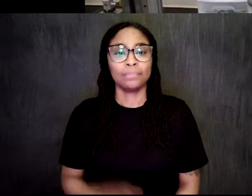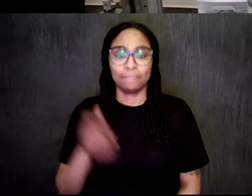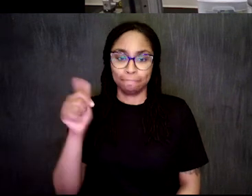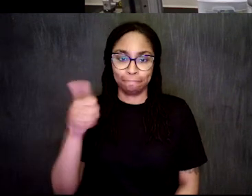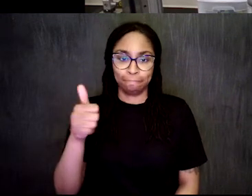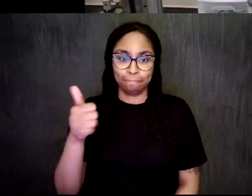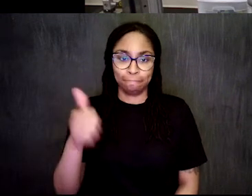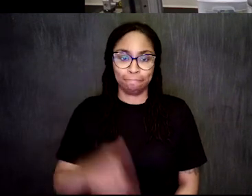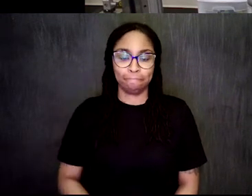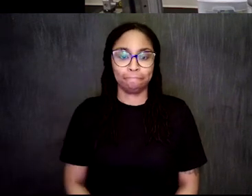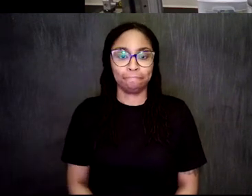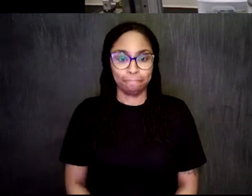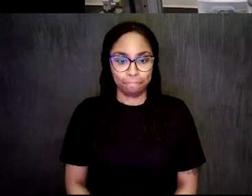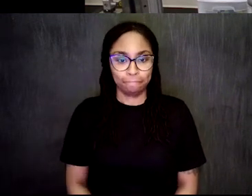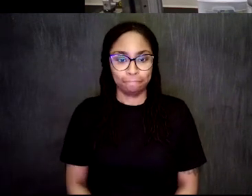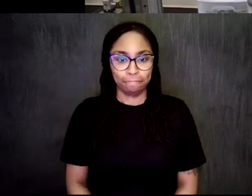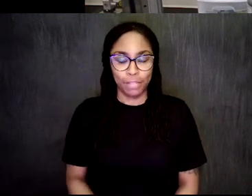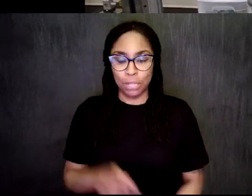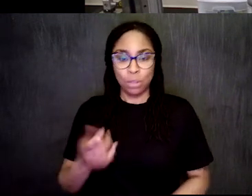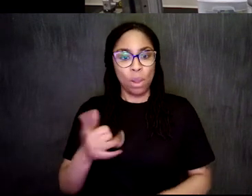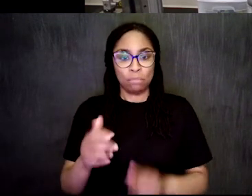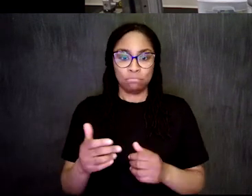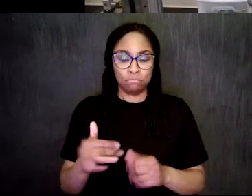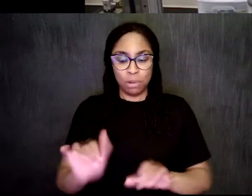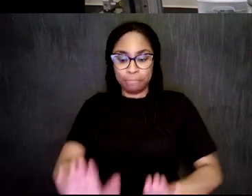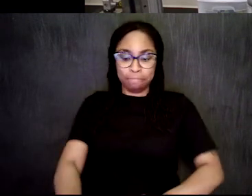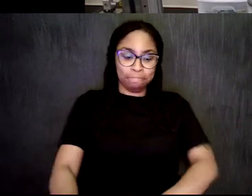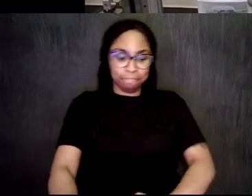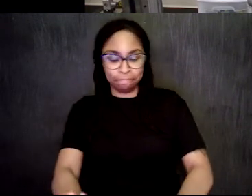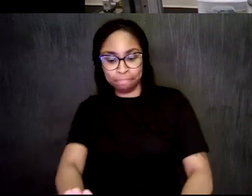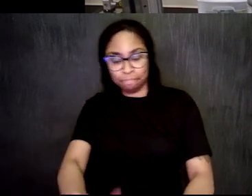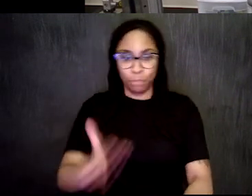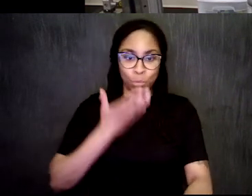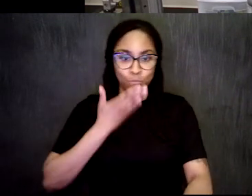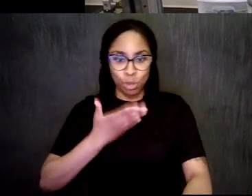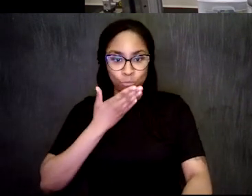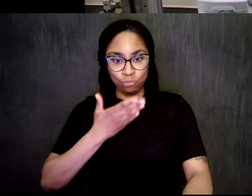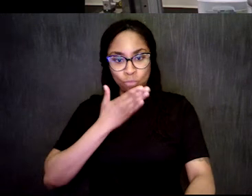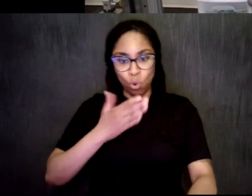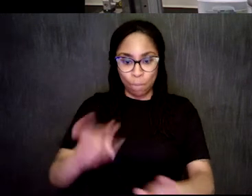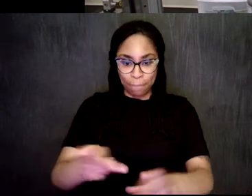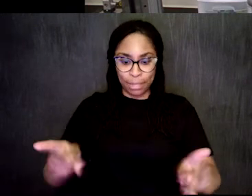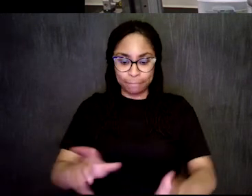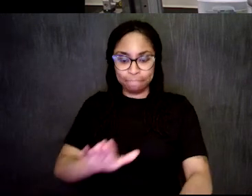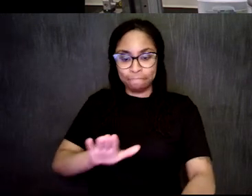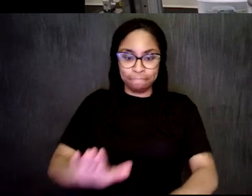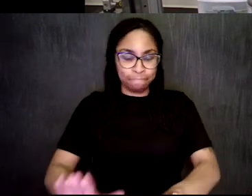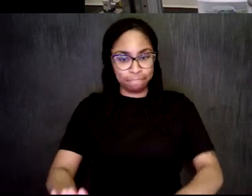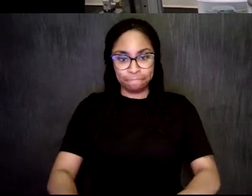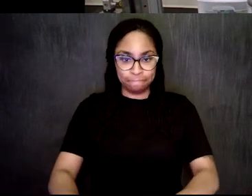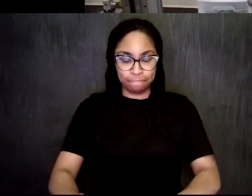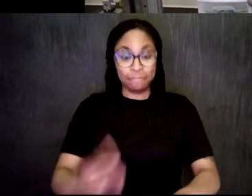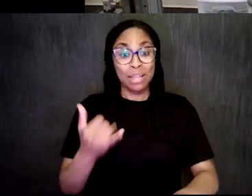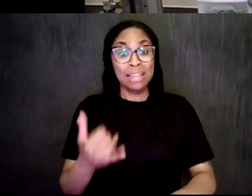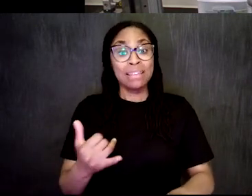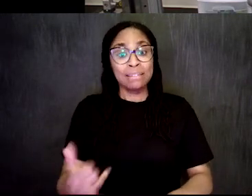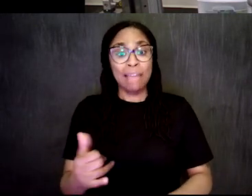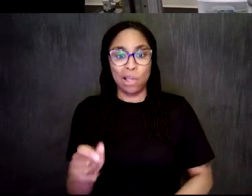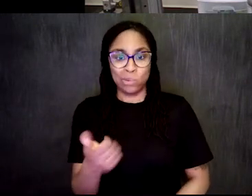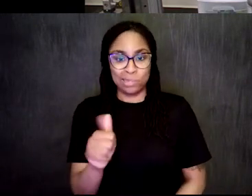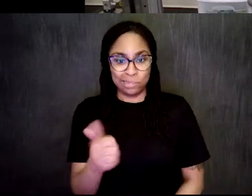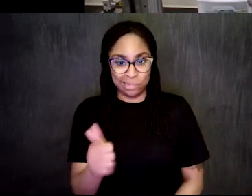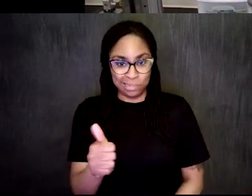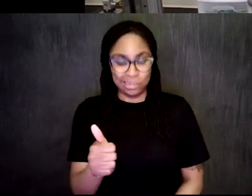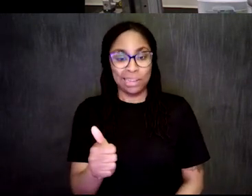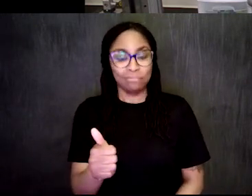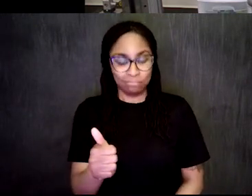leg. 10. Here we go. Let's reposition ourselves. Make sure we're in that good quadruped position. We're going to go 10